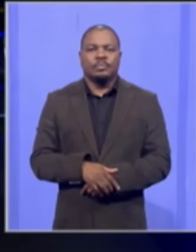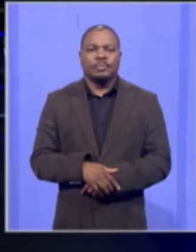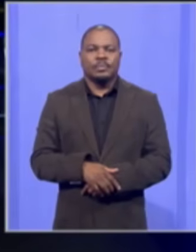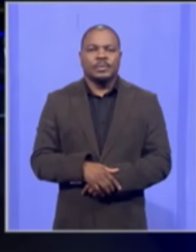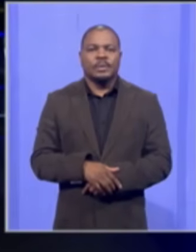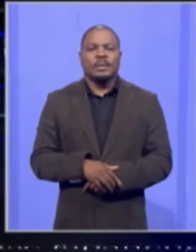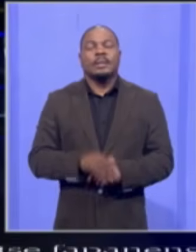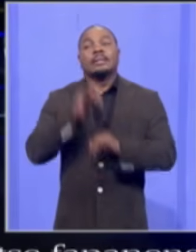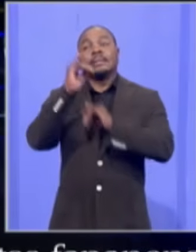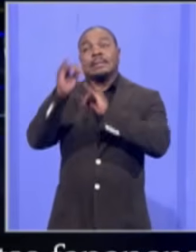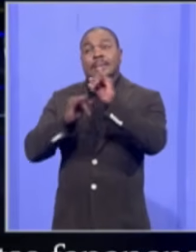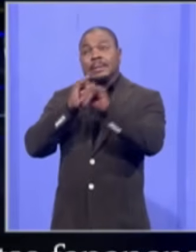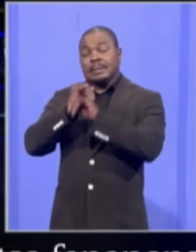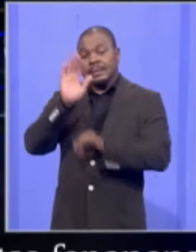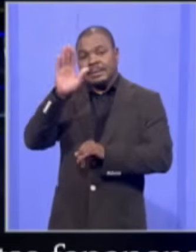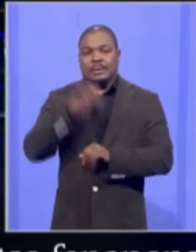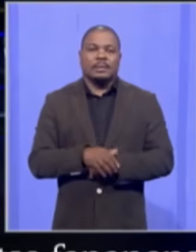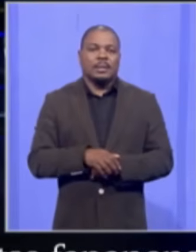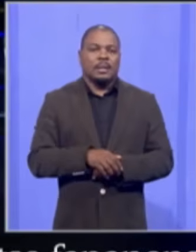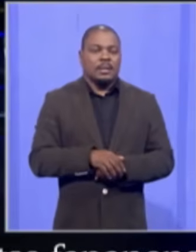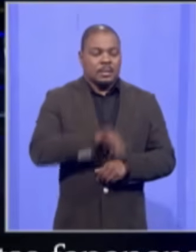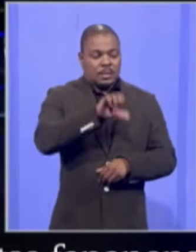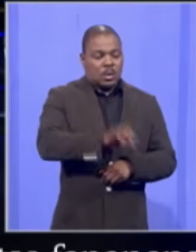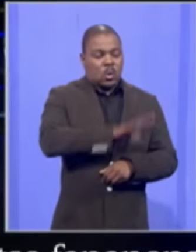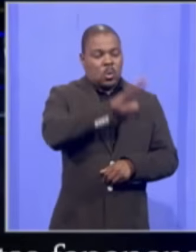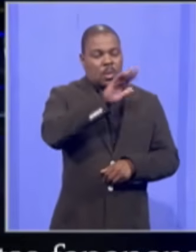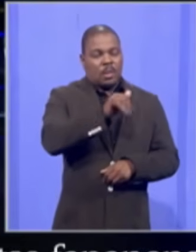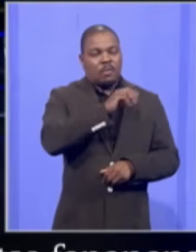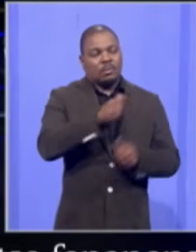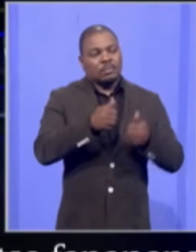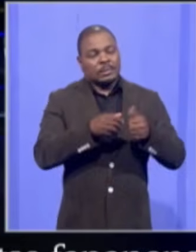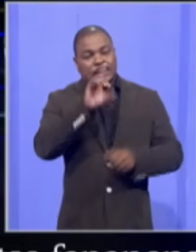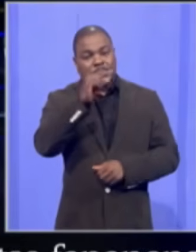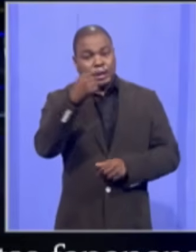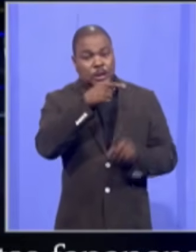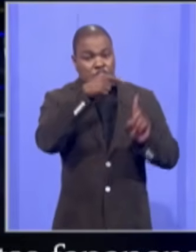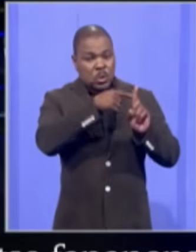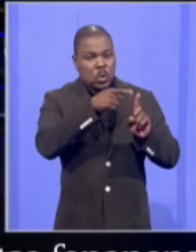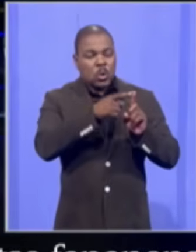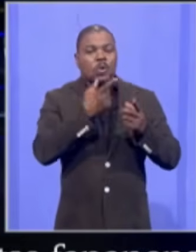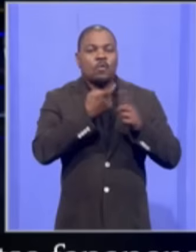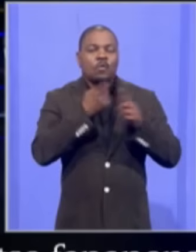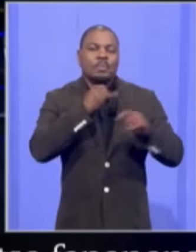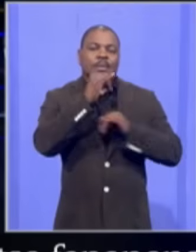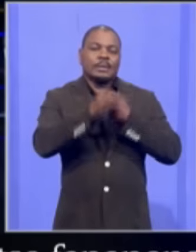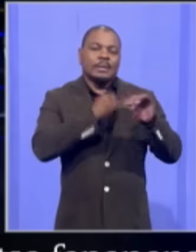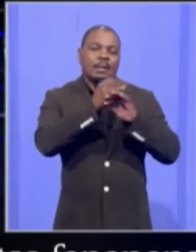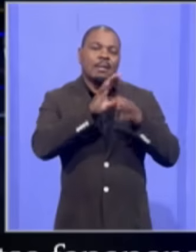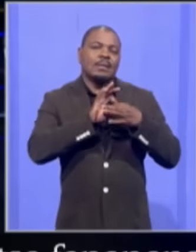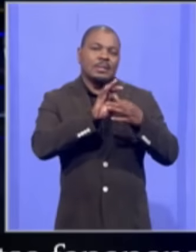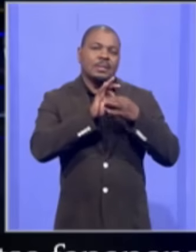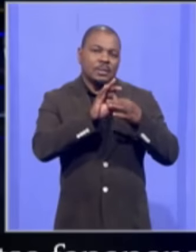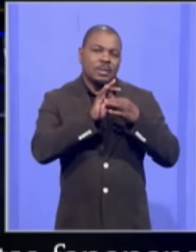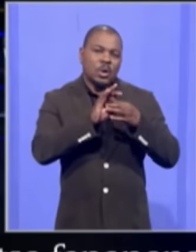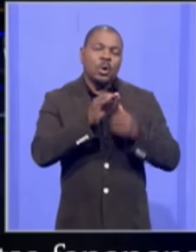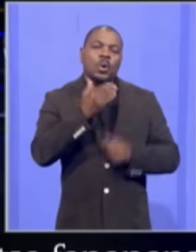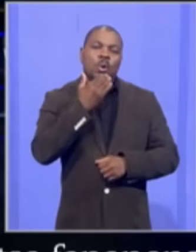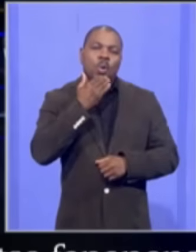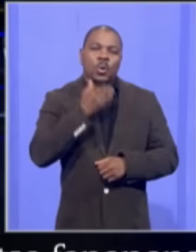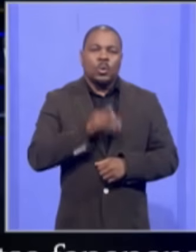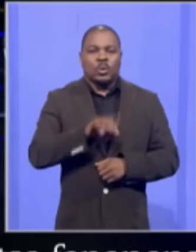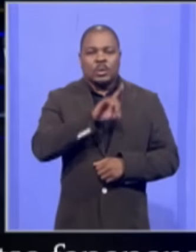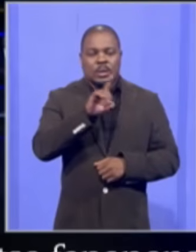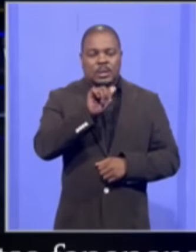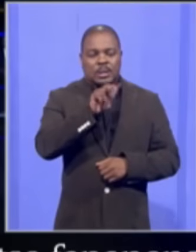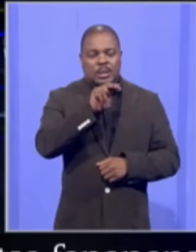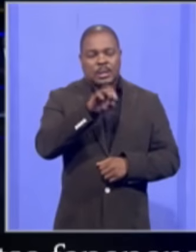Mui re fetela matjhabeng re fumana hore molaodi e moholo wa Afrika Borwa wa lefapha la dikamano tsa matjhaba le tshebedisano mmoho Ndengo o Amerika